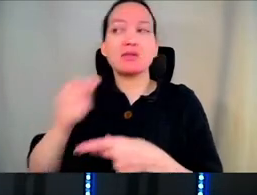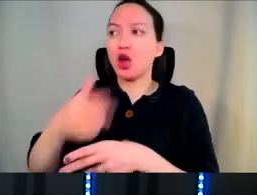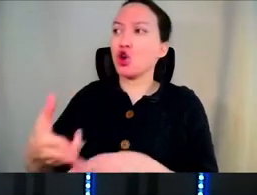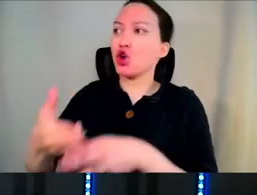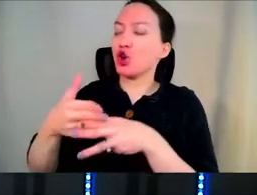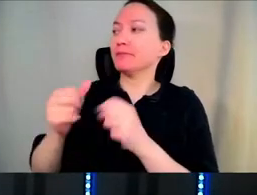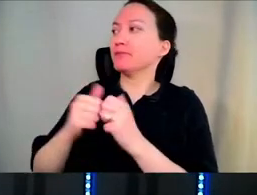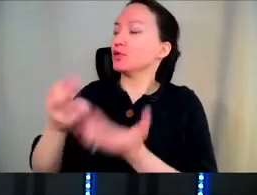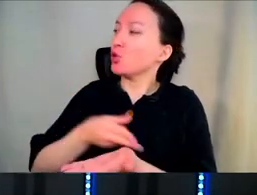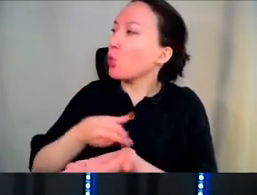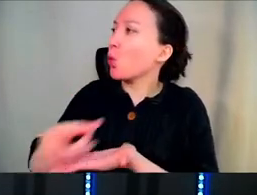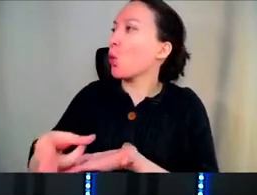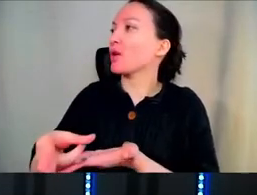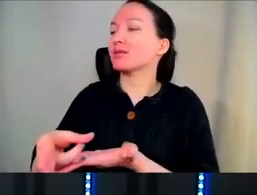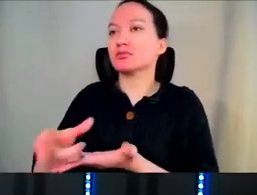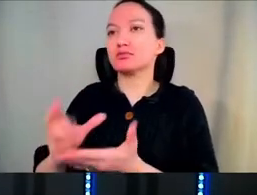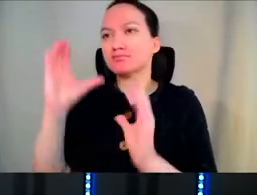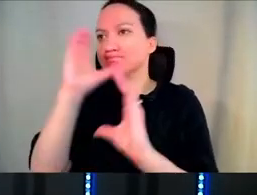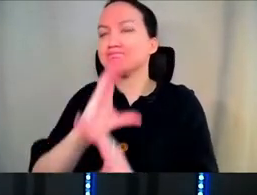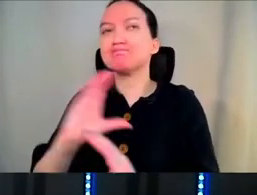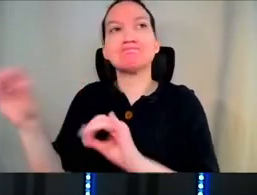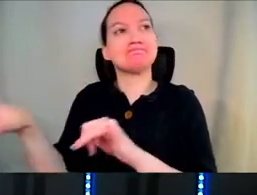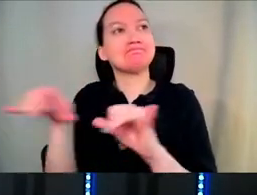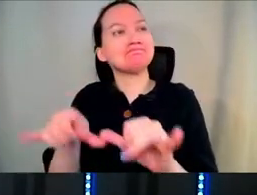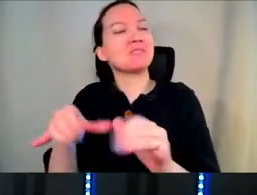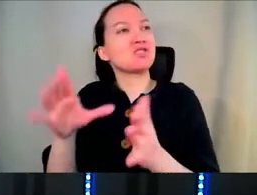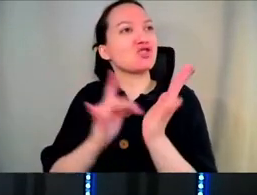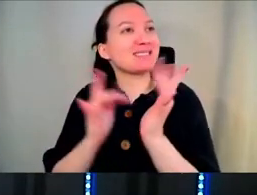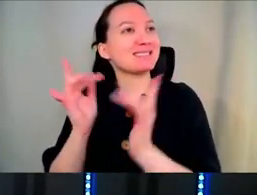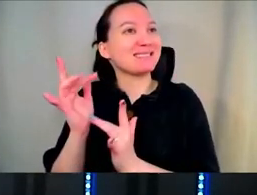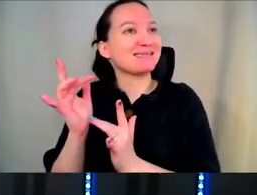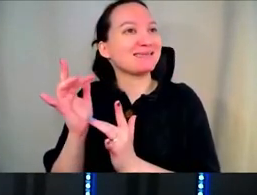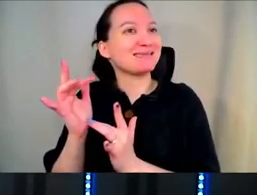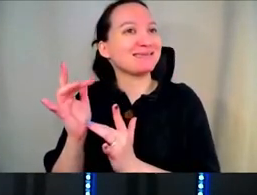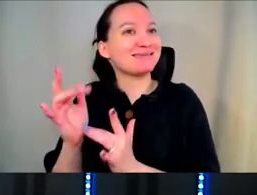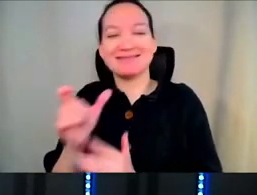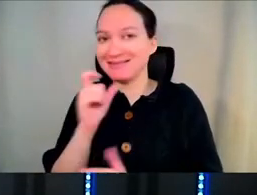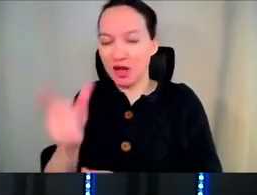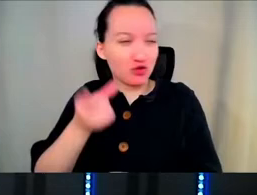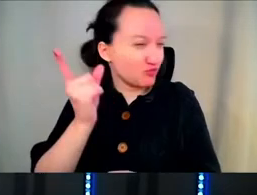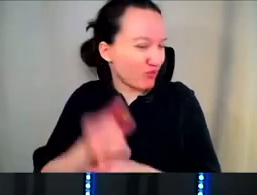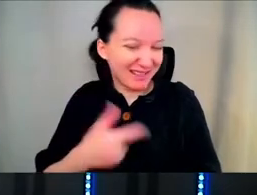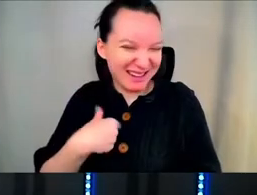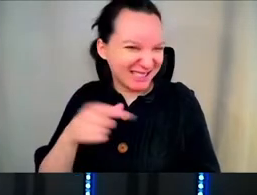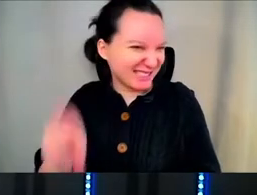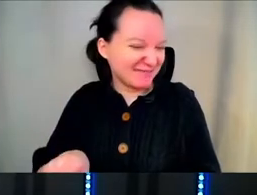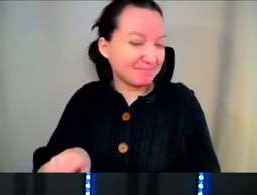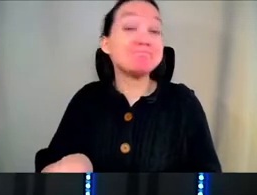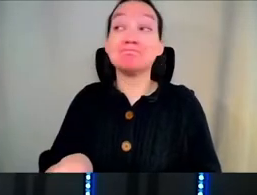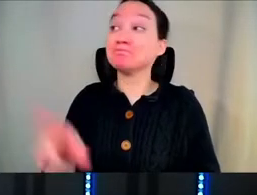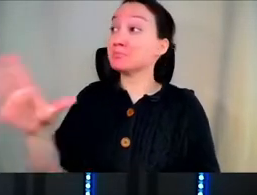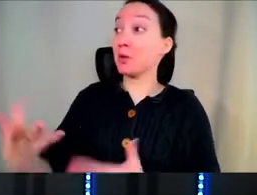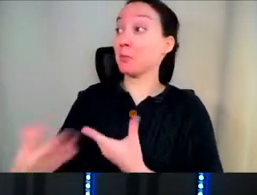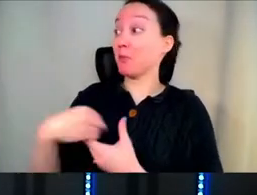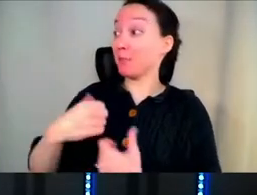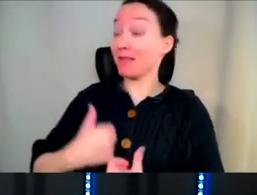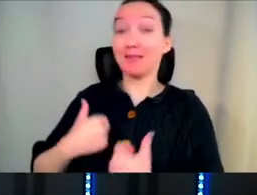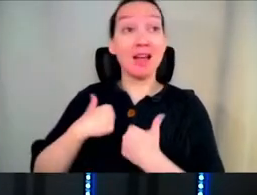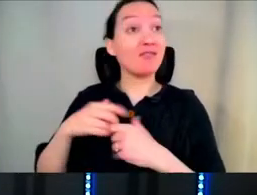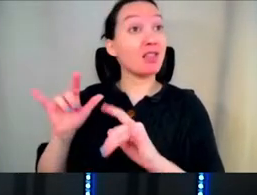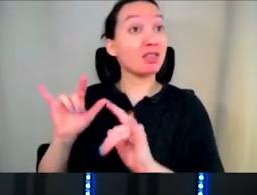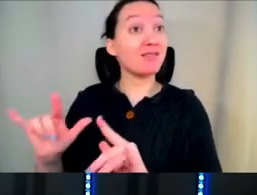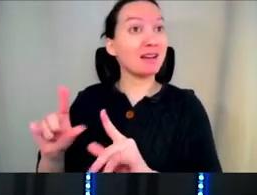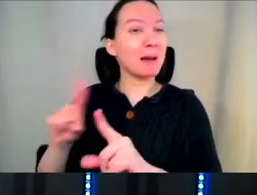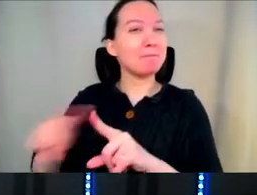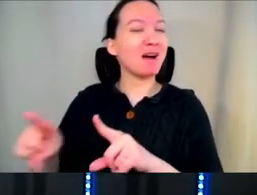towards holiness or to look more like Jesus. This is just, it's not the right thing that I need. They're in my life, I love them, but I